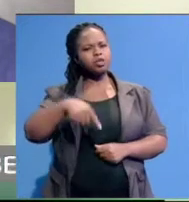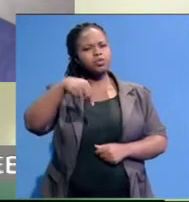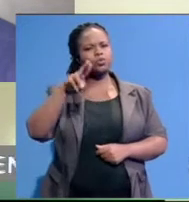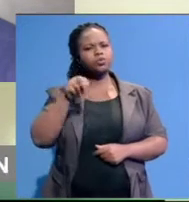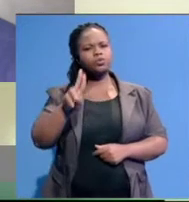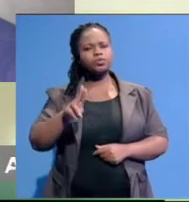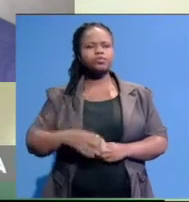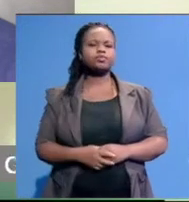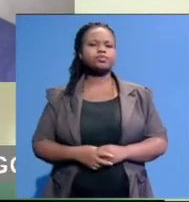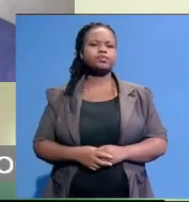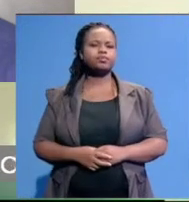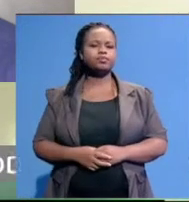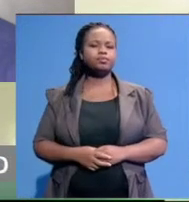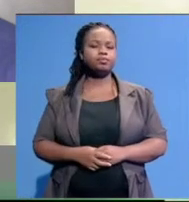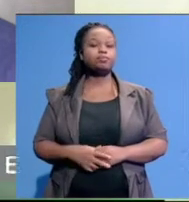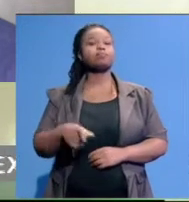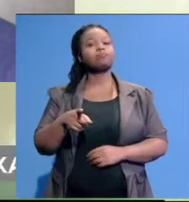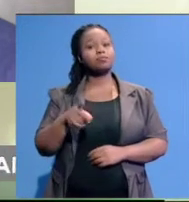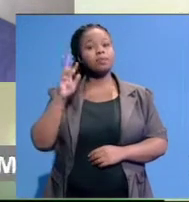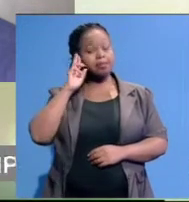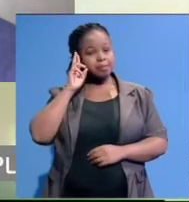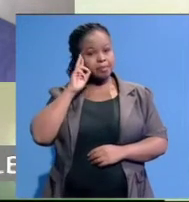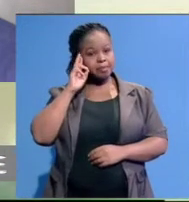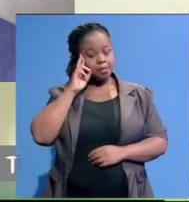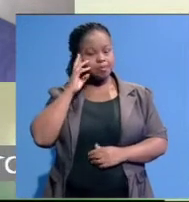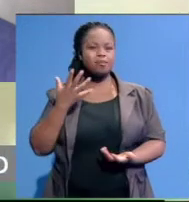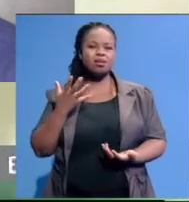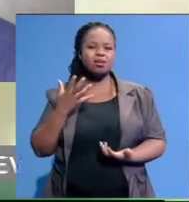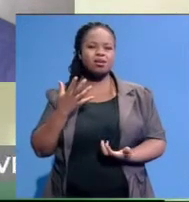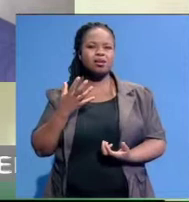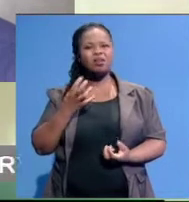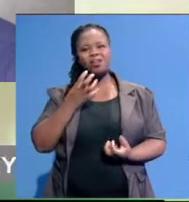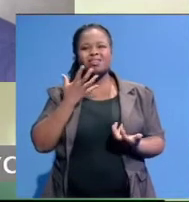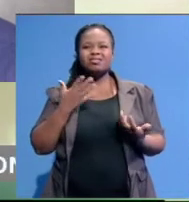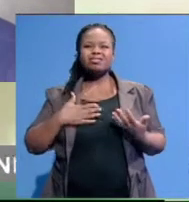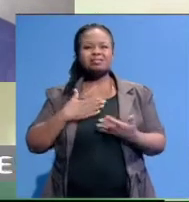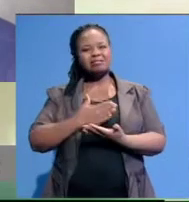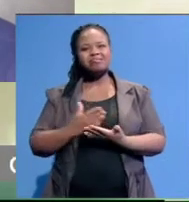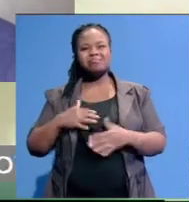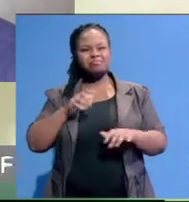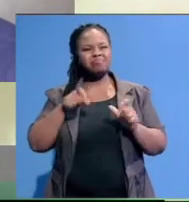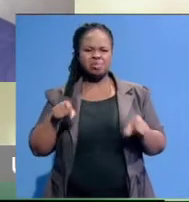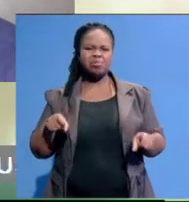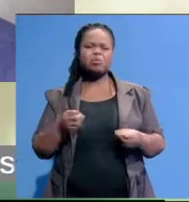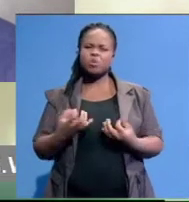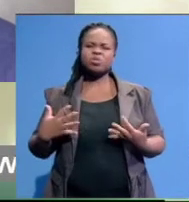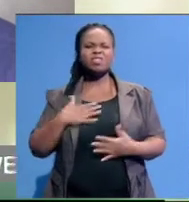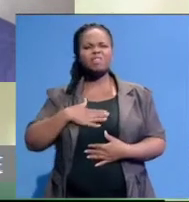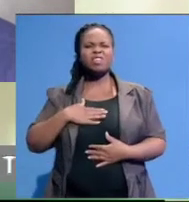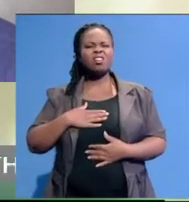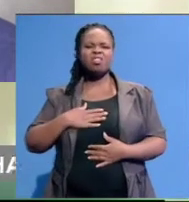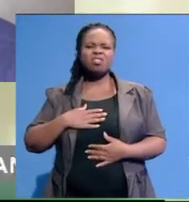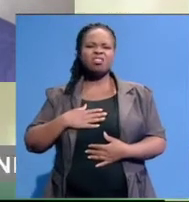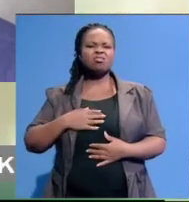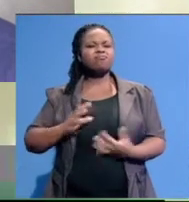Well, you'll always remember that the mood is so subdued, and also amongst the